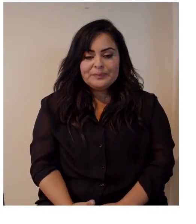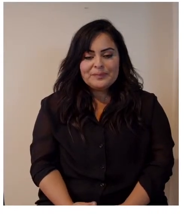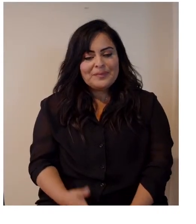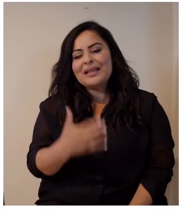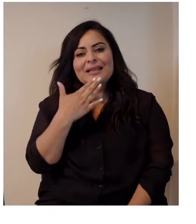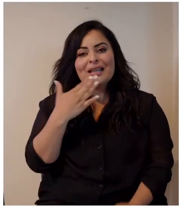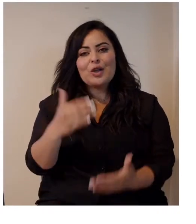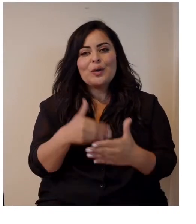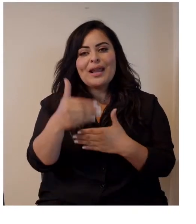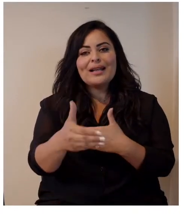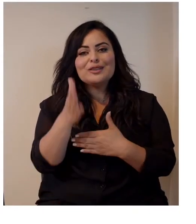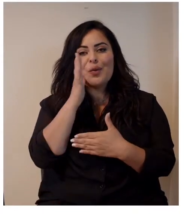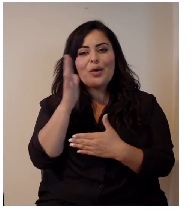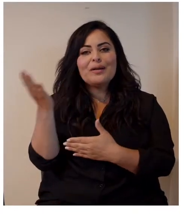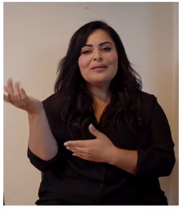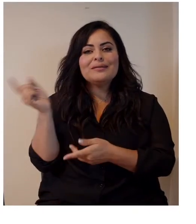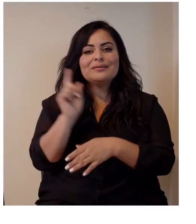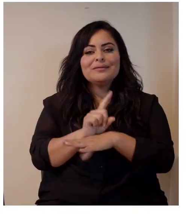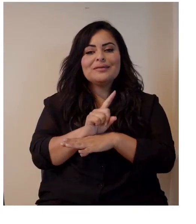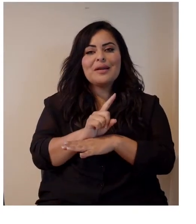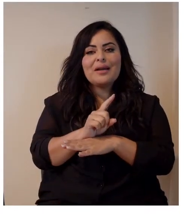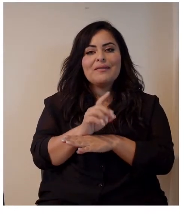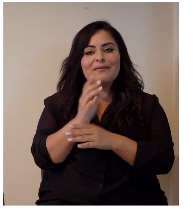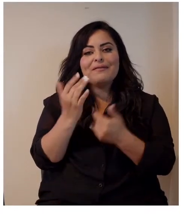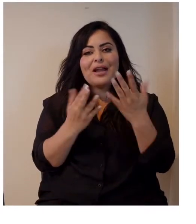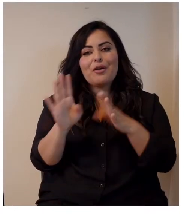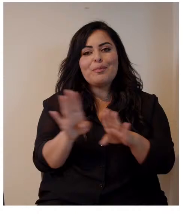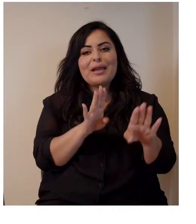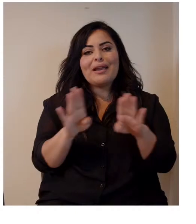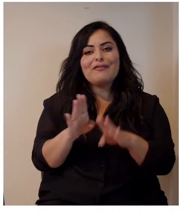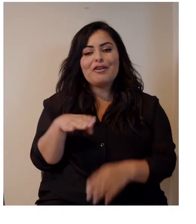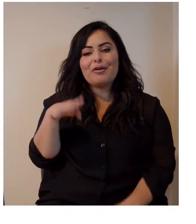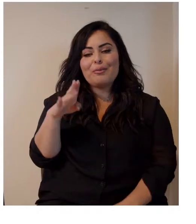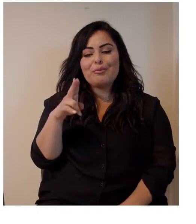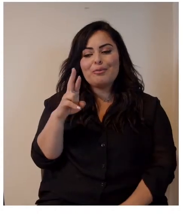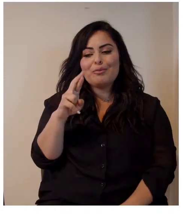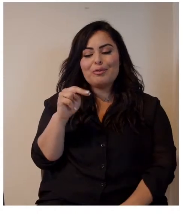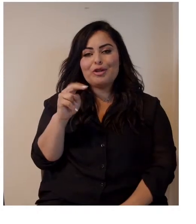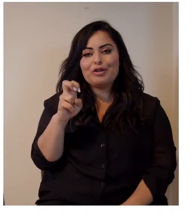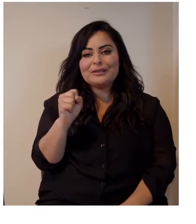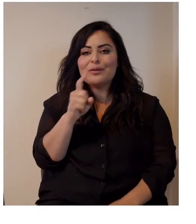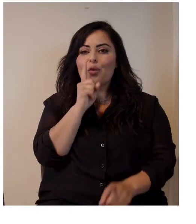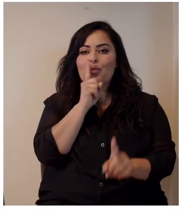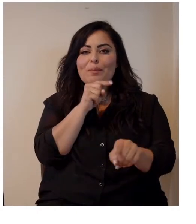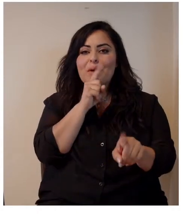Thank you. Next up, we're going to bring out our fire behavior analyst, Dennis Burns, to respond to some questions.